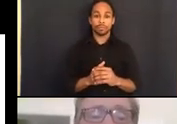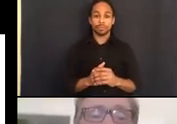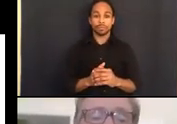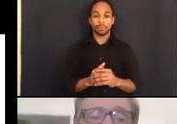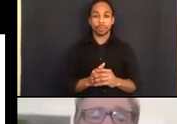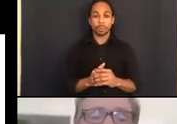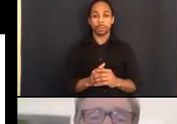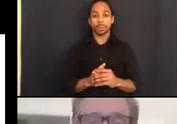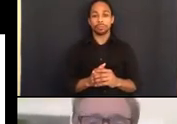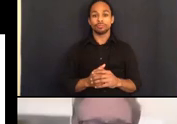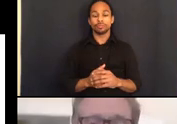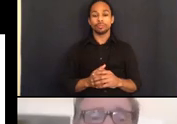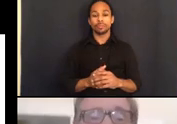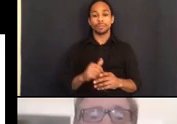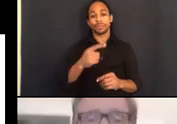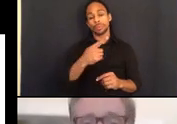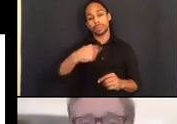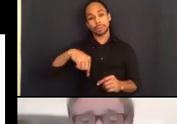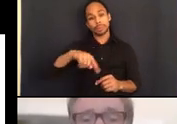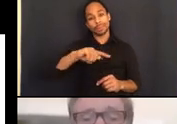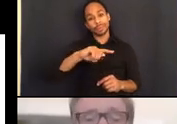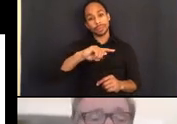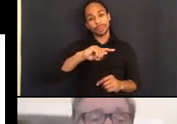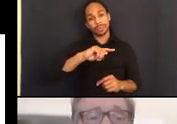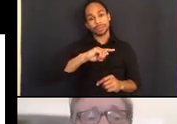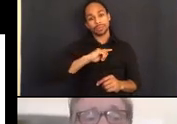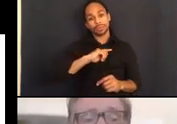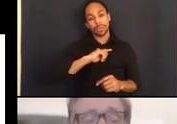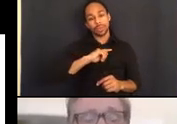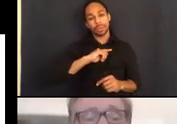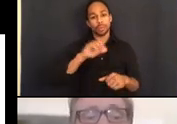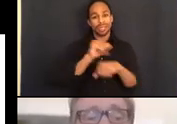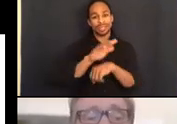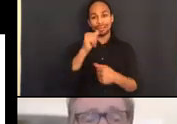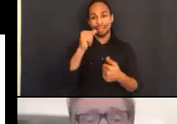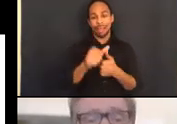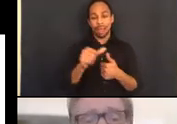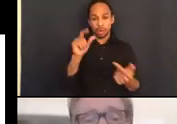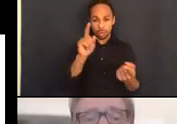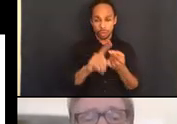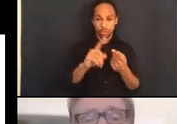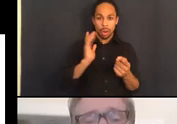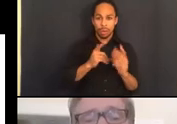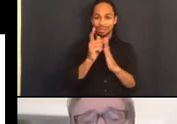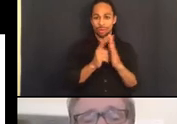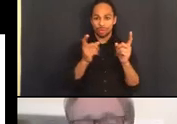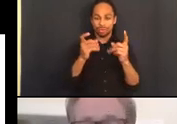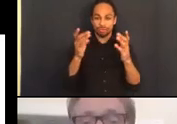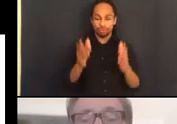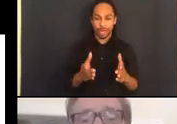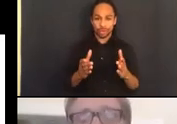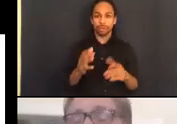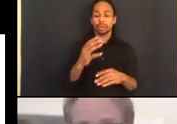out in front of this issue early by sending a letter by our legal director, Claudia Center, to California Governor